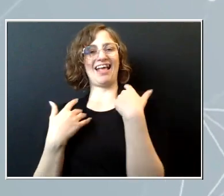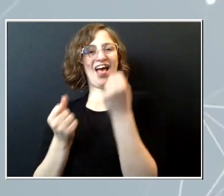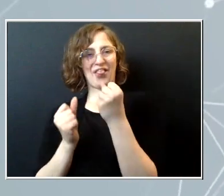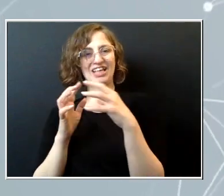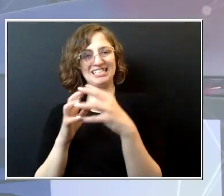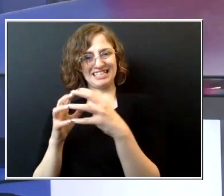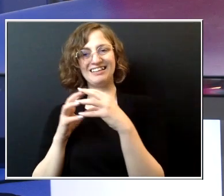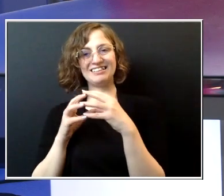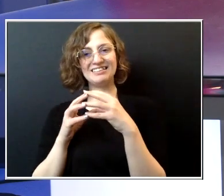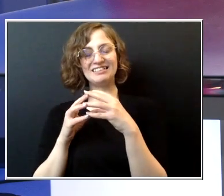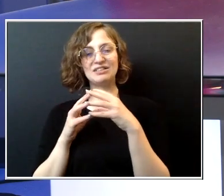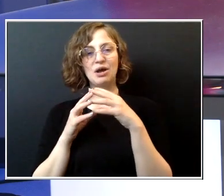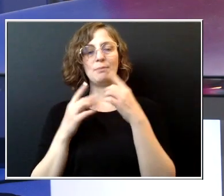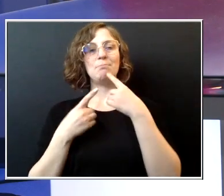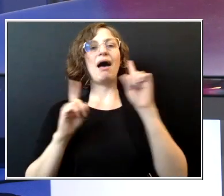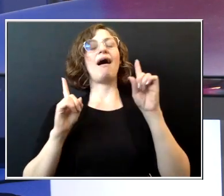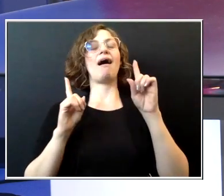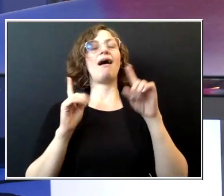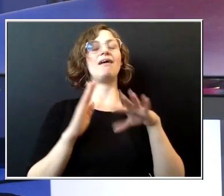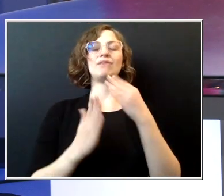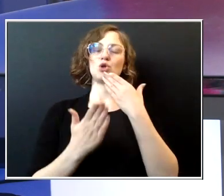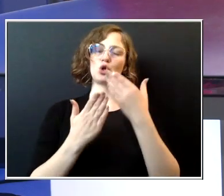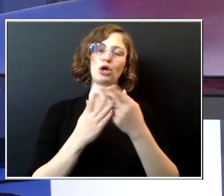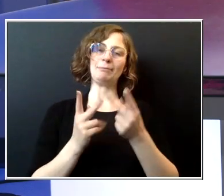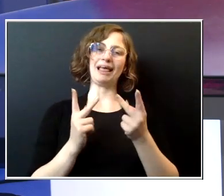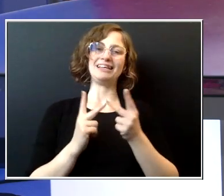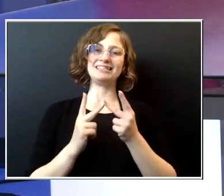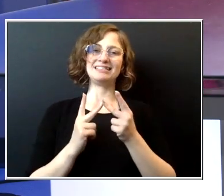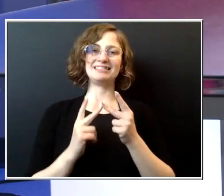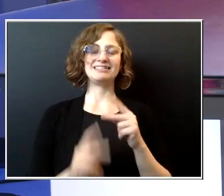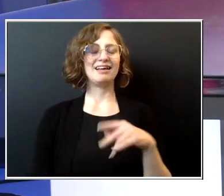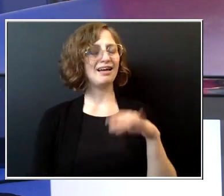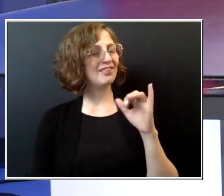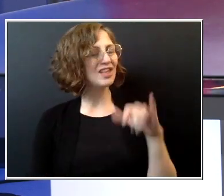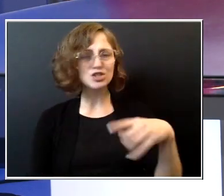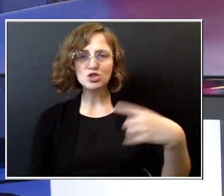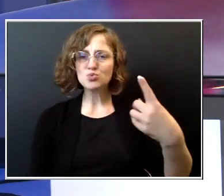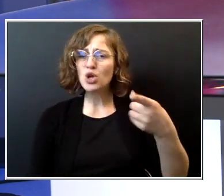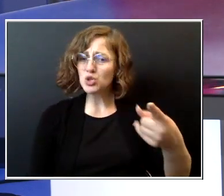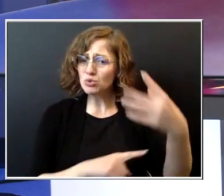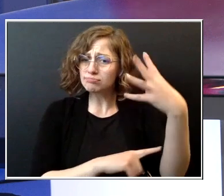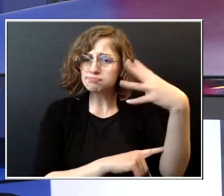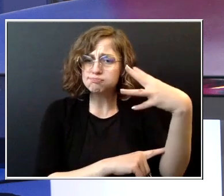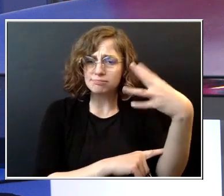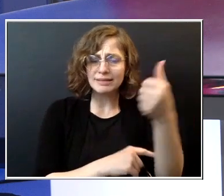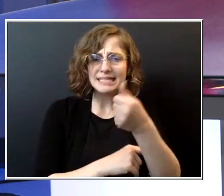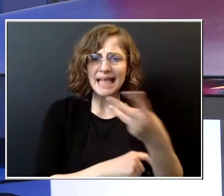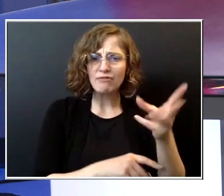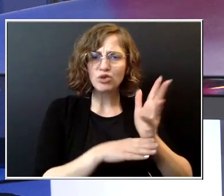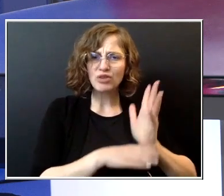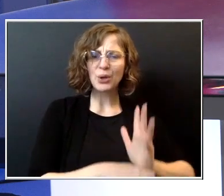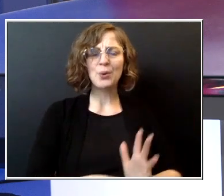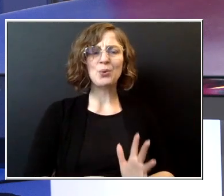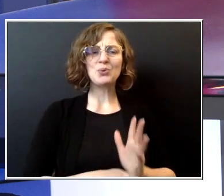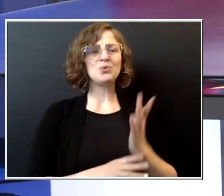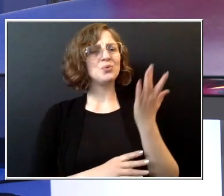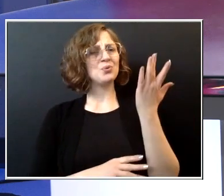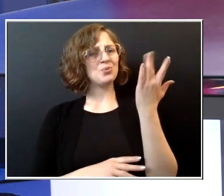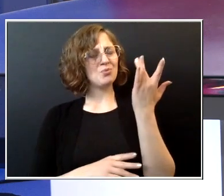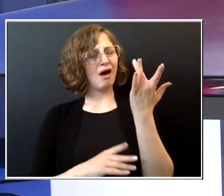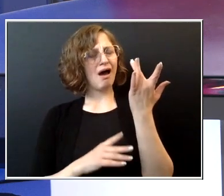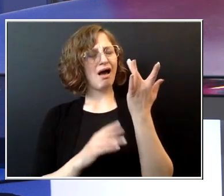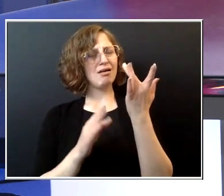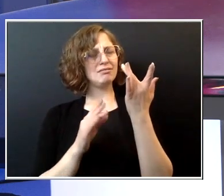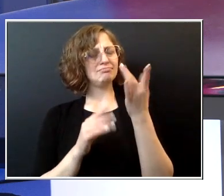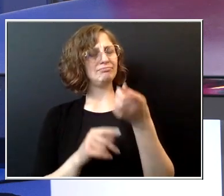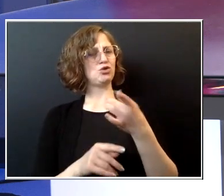place. So that's just one of several videos. Why was it so important for you to hit the record button